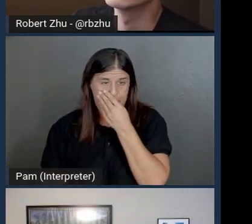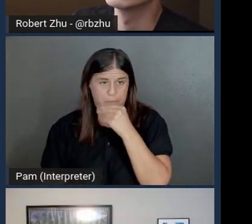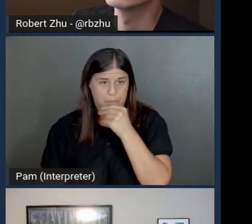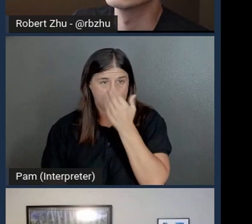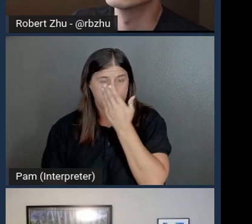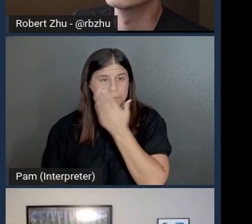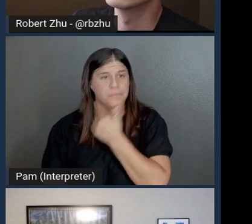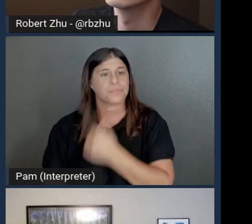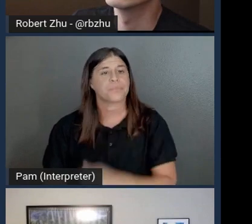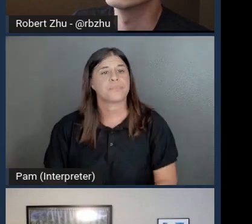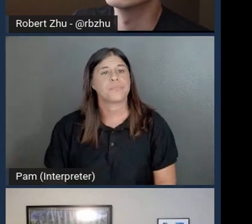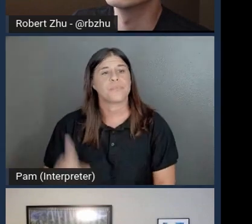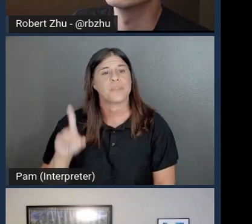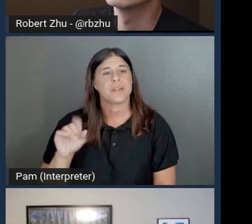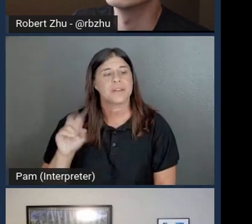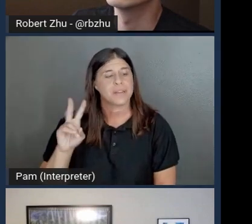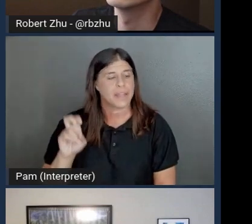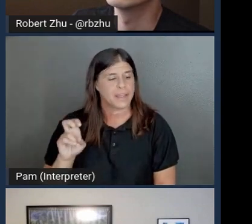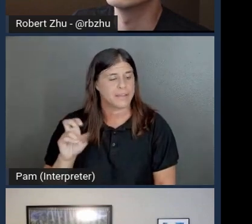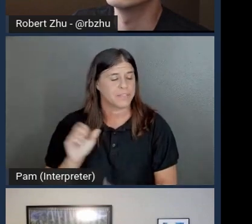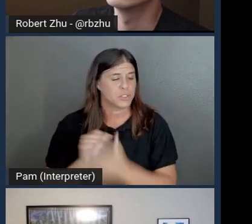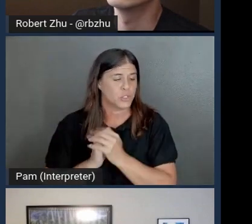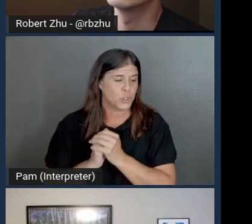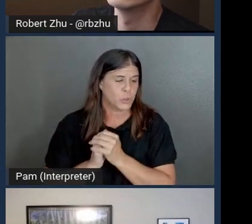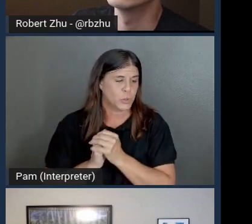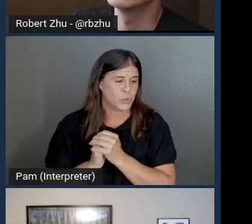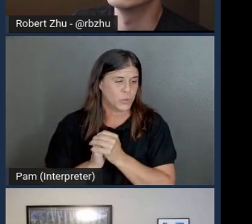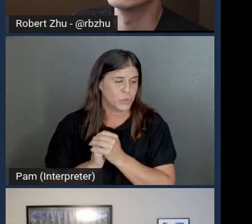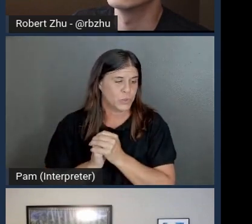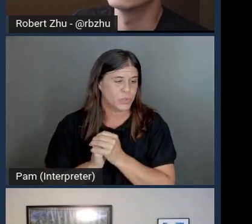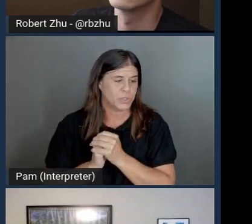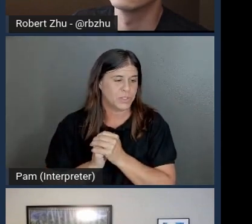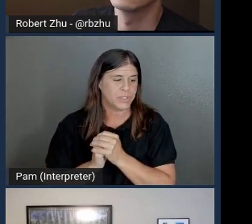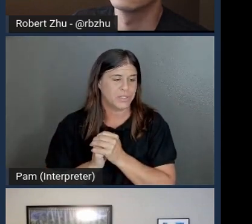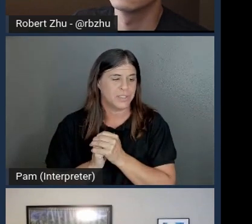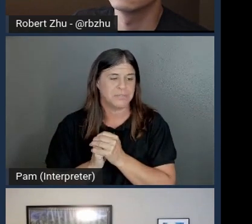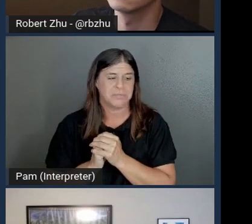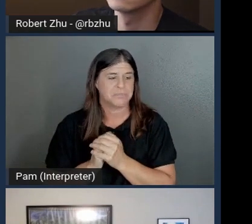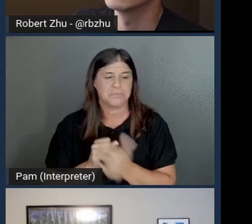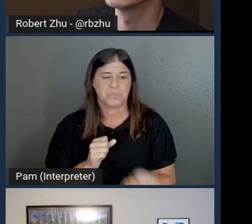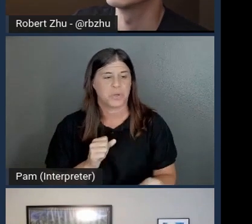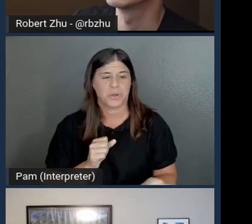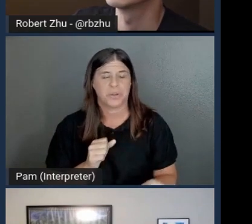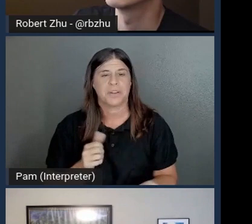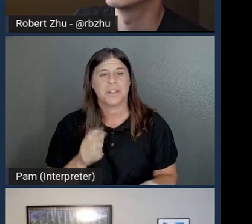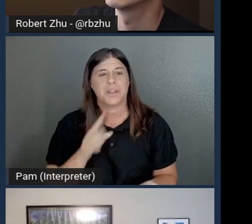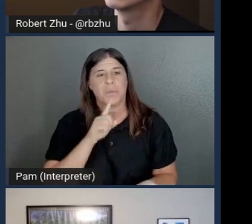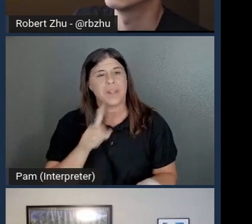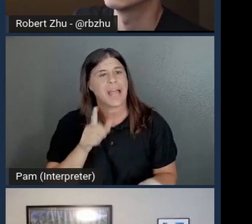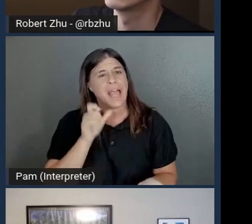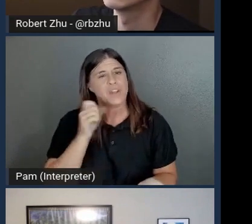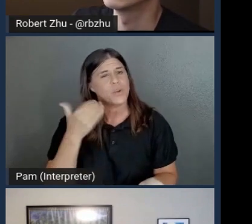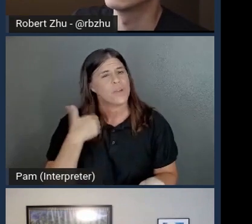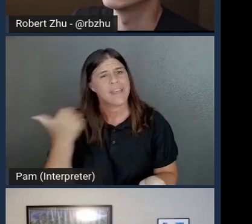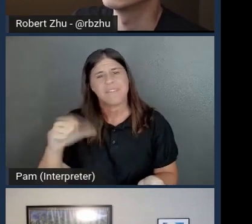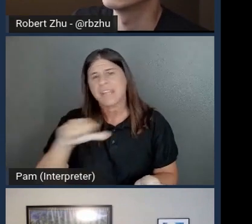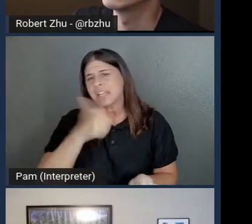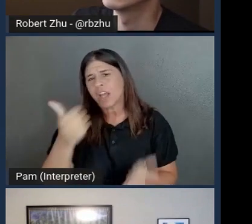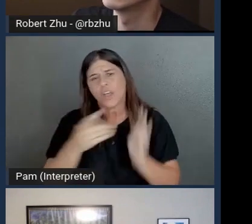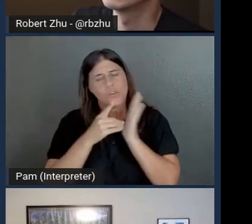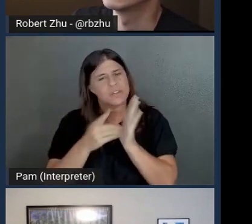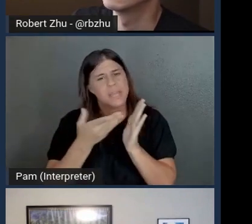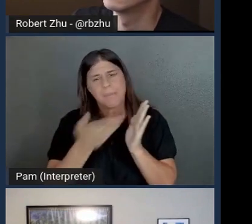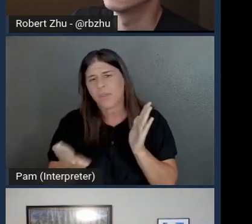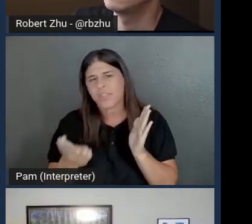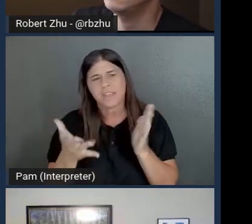So yeah, I don't know that I had any other kind of demo things I wanted to say today.